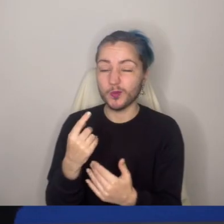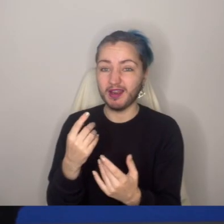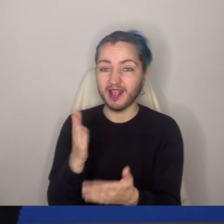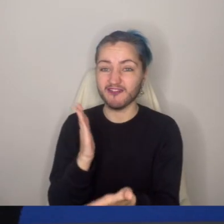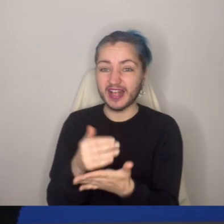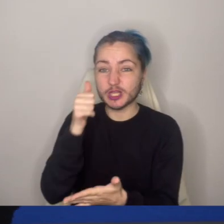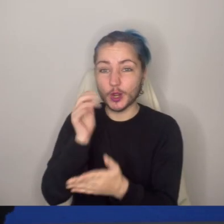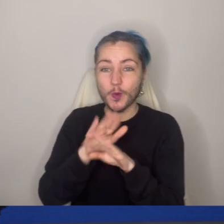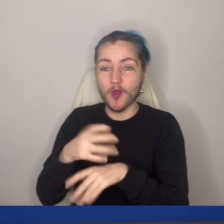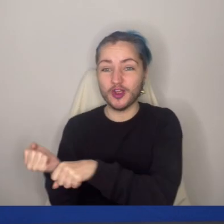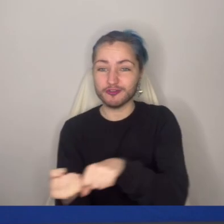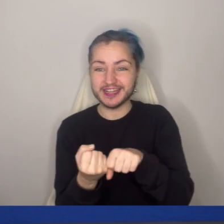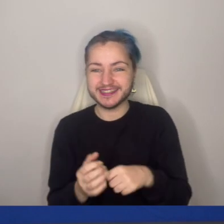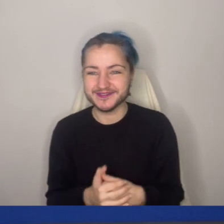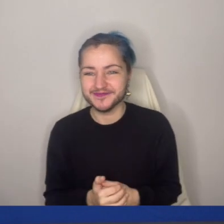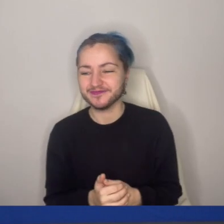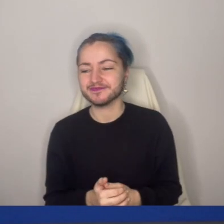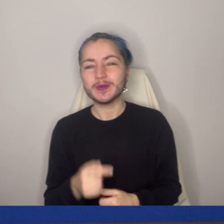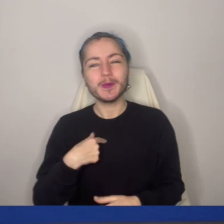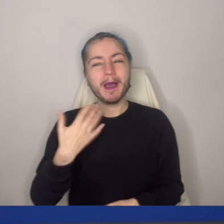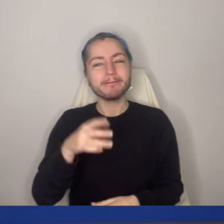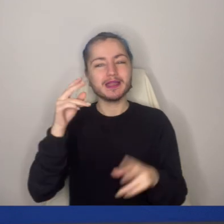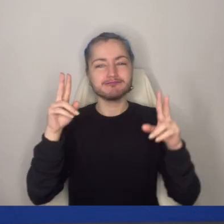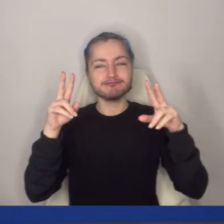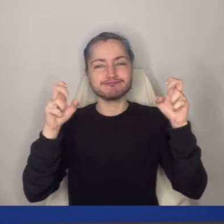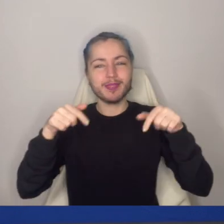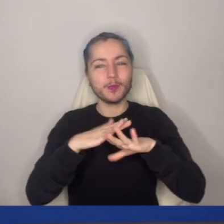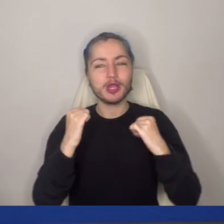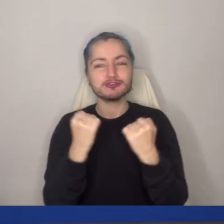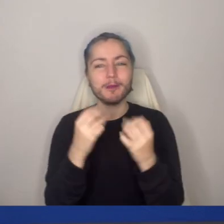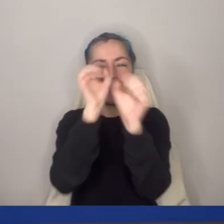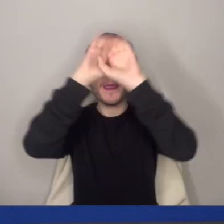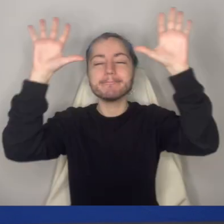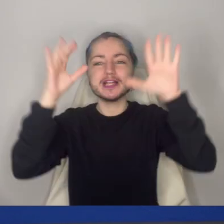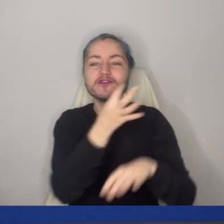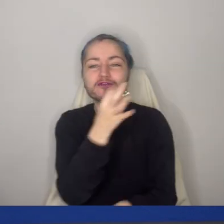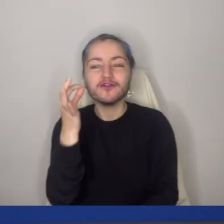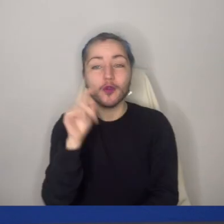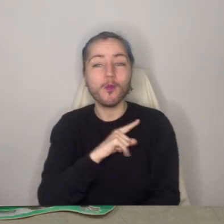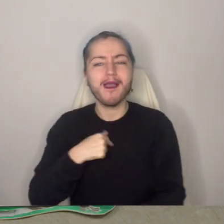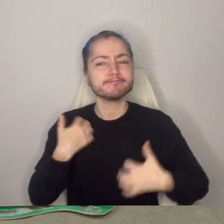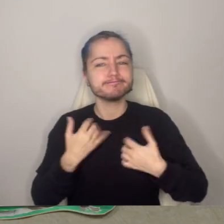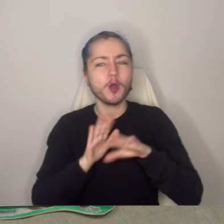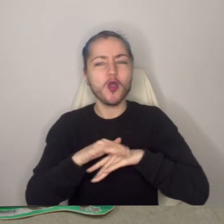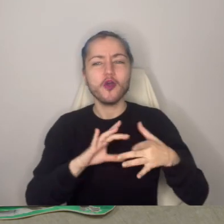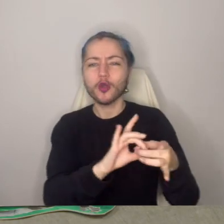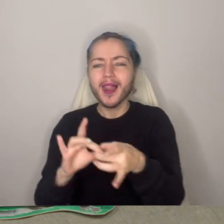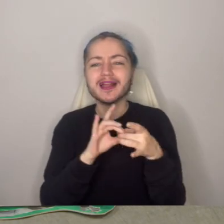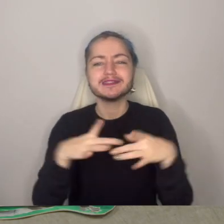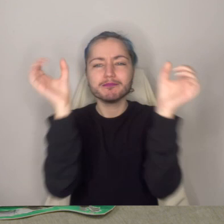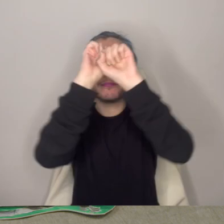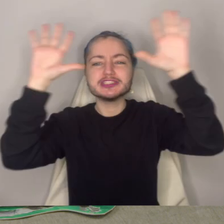And I call this Imagine Flora because I think it's nice, like I'm interested in collective imagination and what